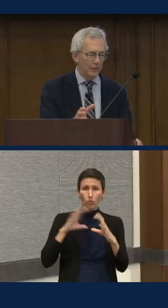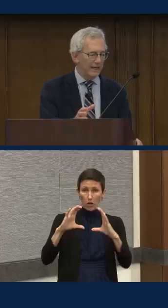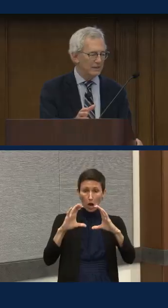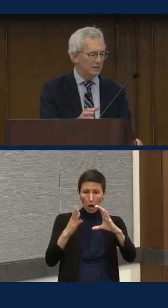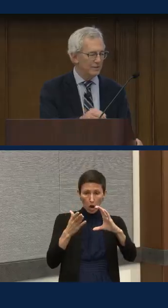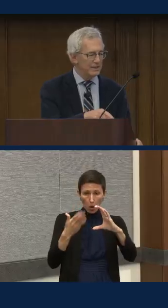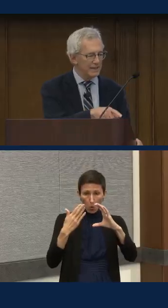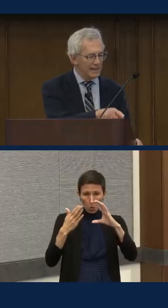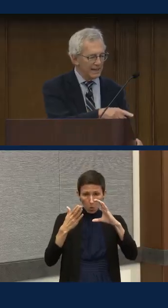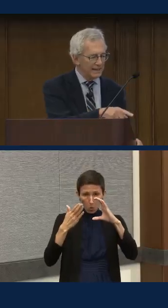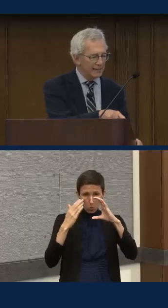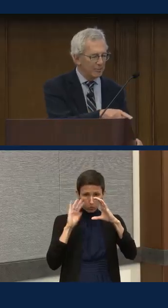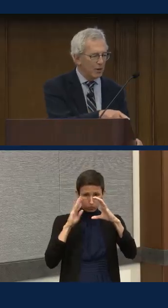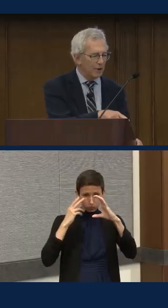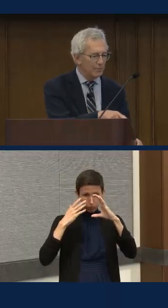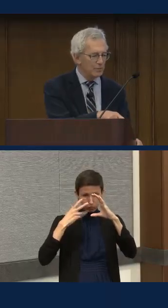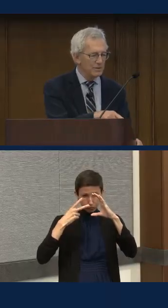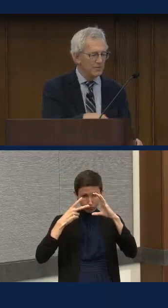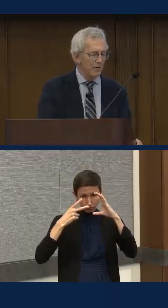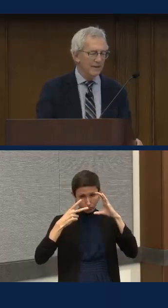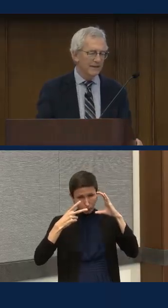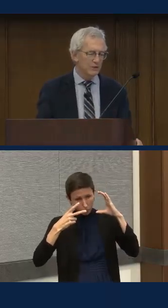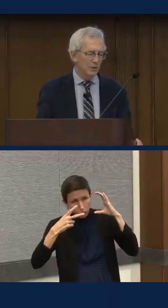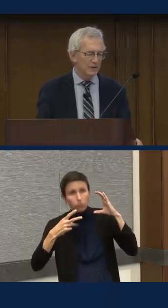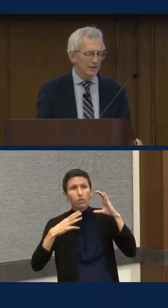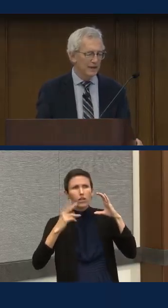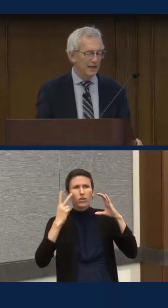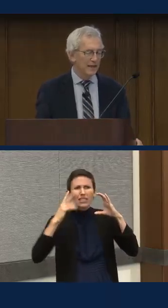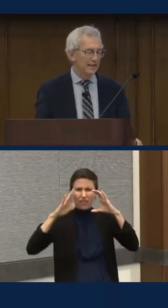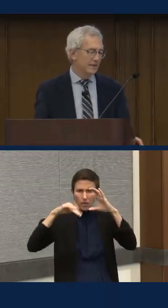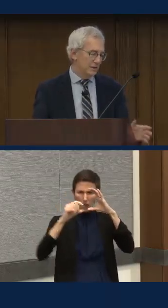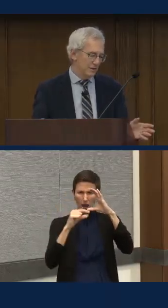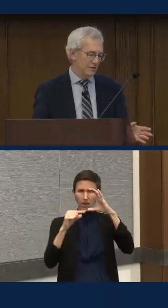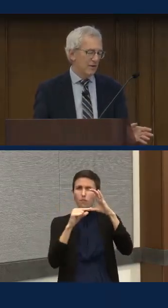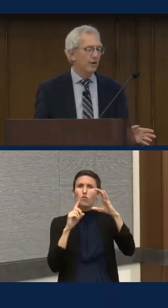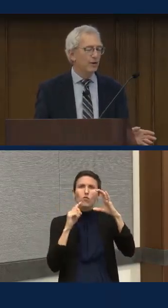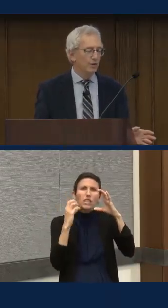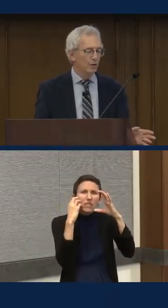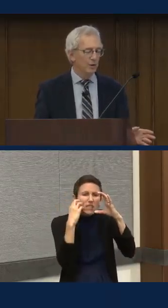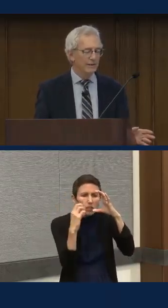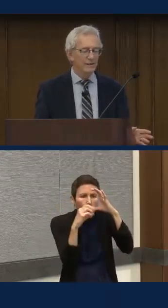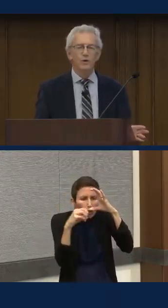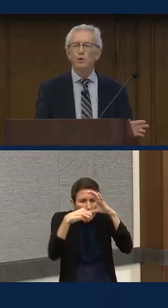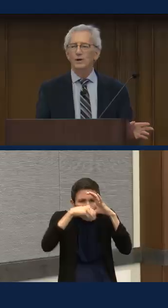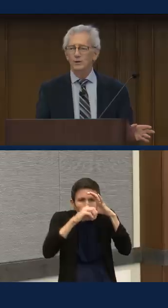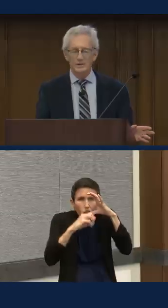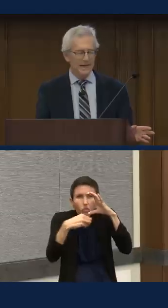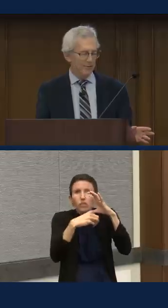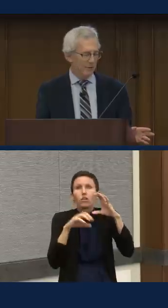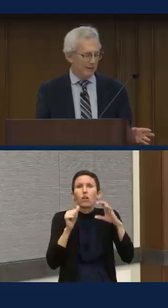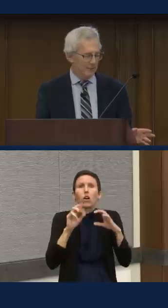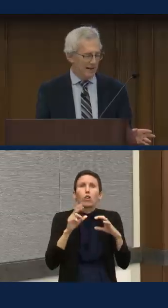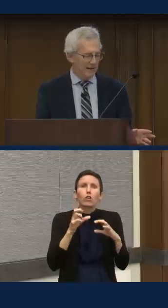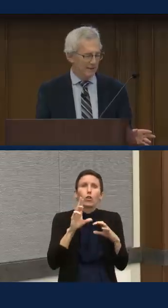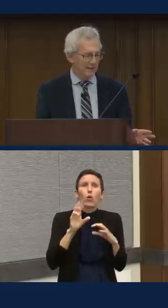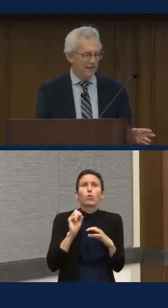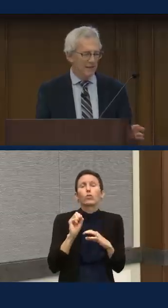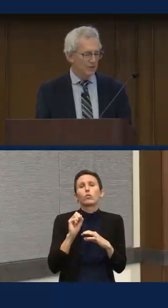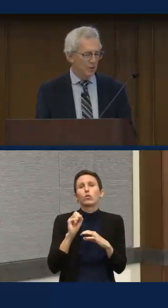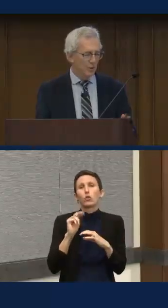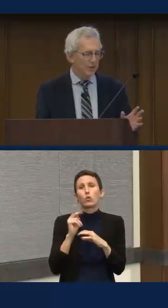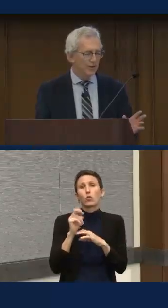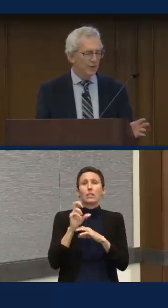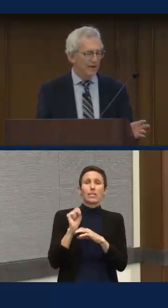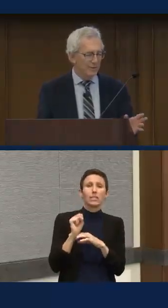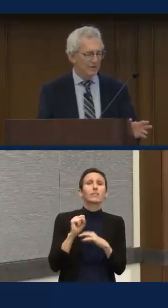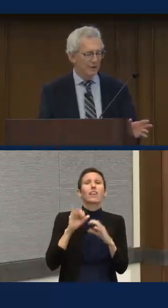at the location of these, and at the bottom you see a very dense region. This is the arcuate nucleus, a critical site for leptin action.